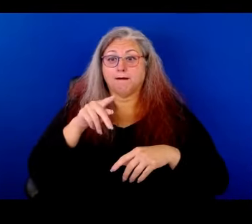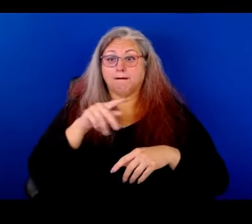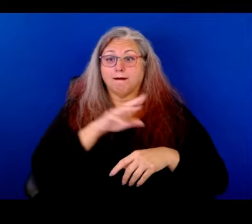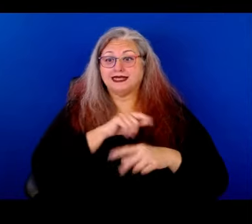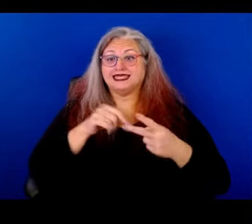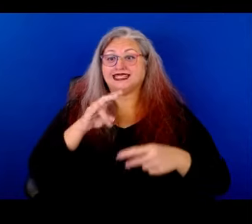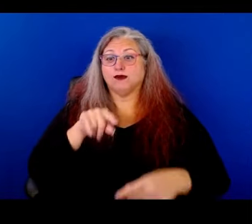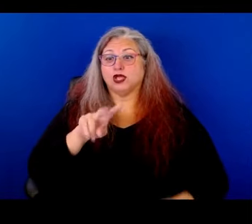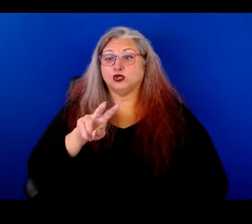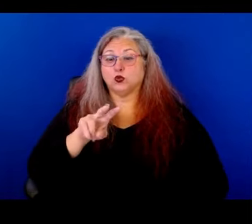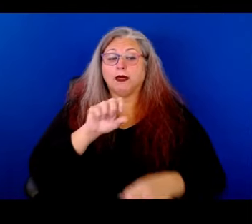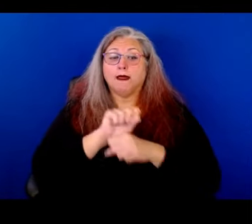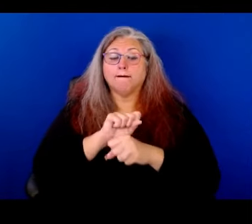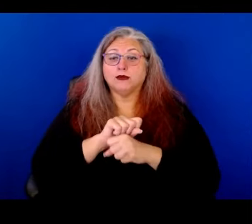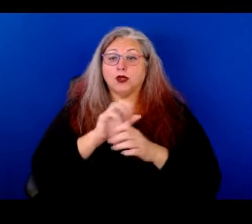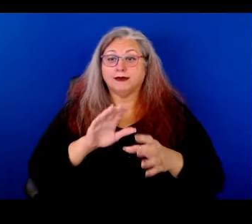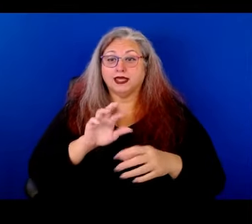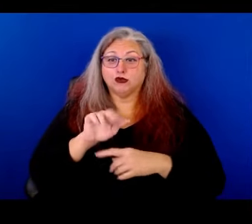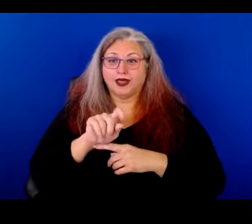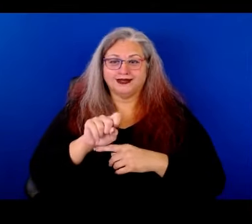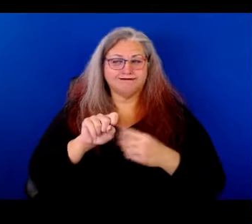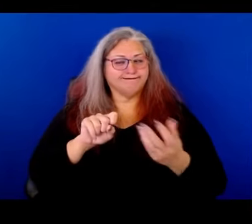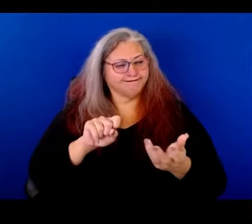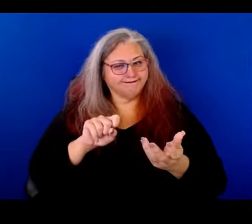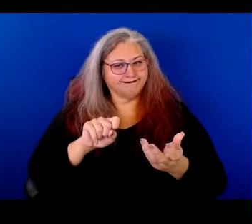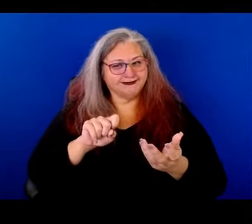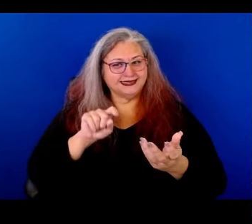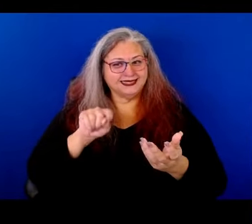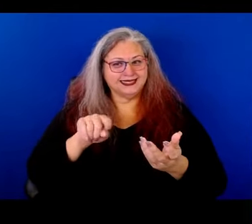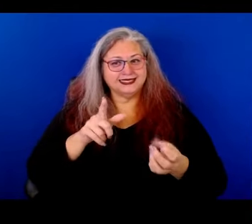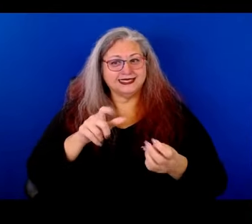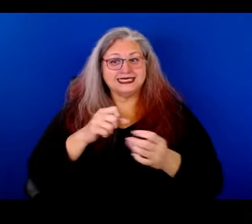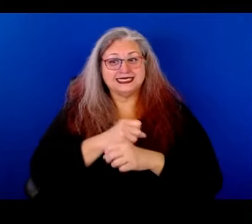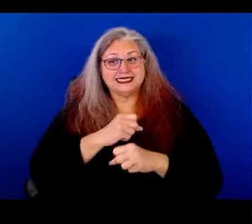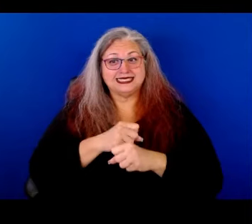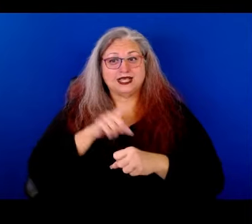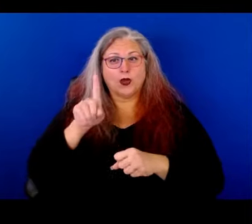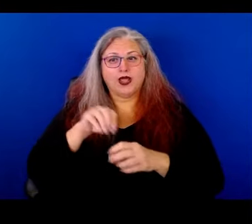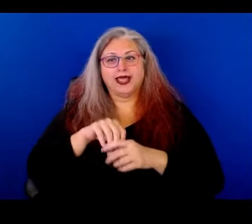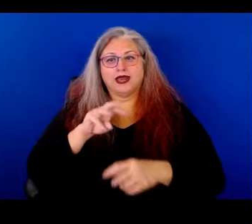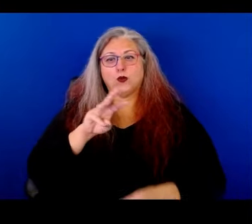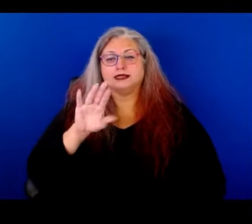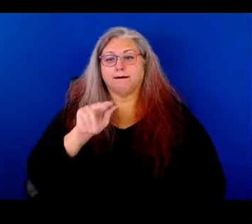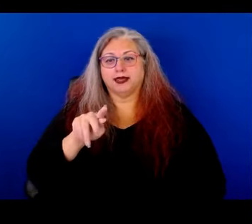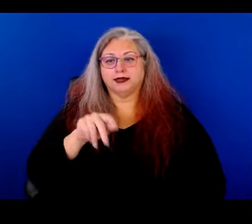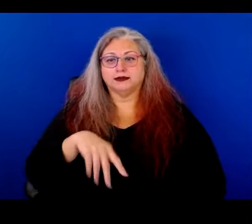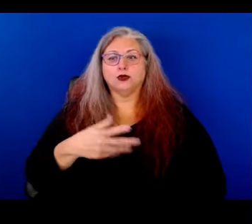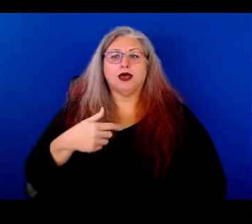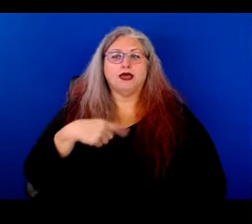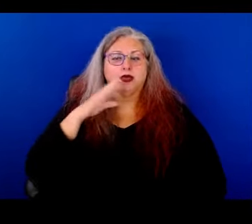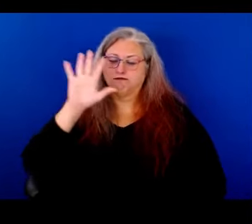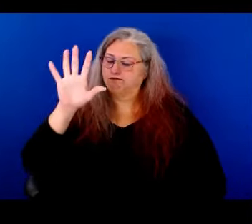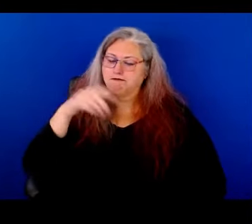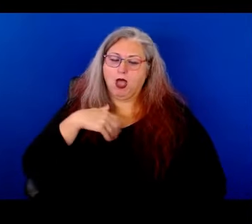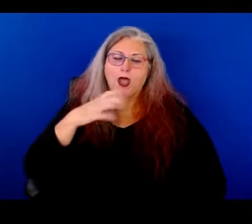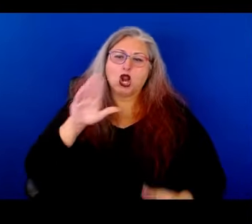and 17.2% employment rate. And this is a statistic actually in the West Bank. And so I was like, let